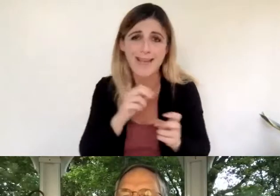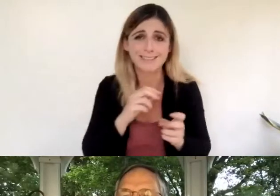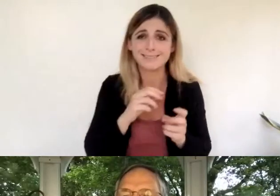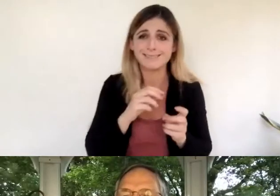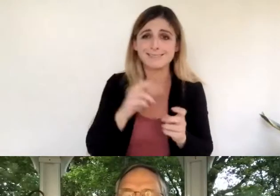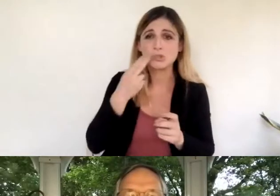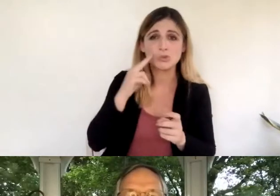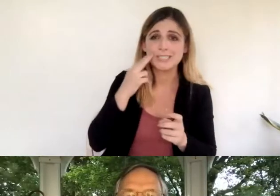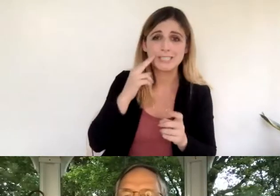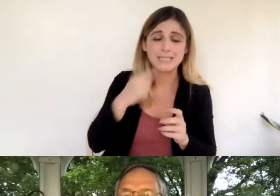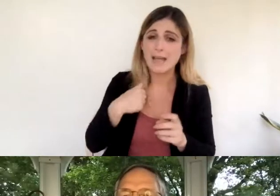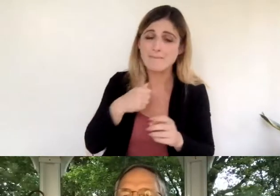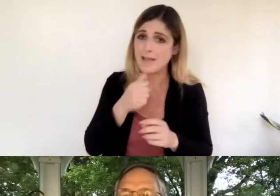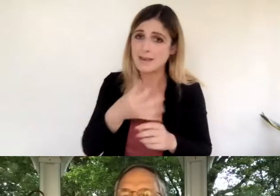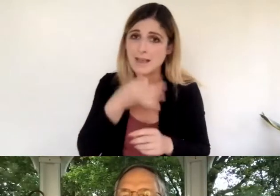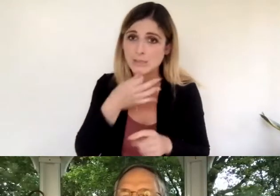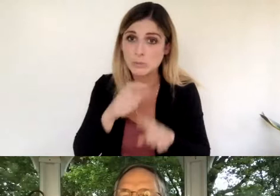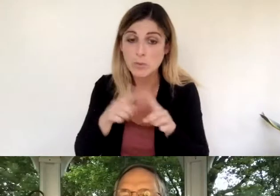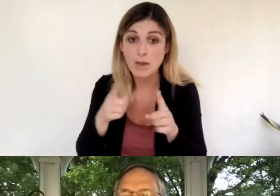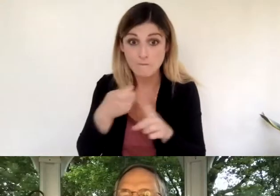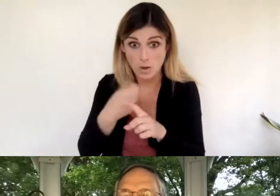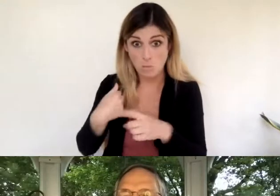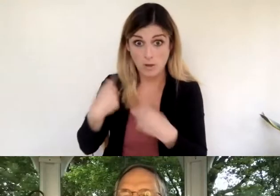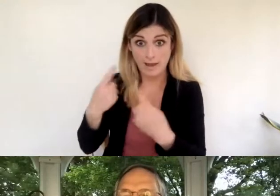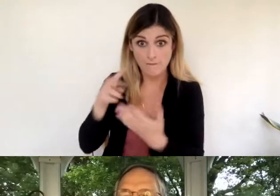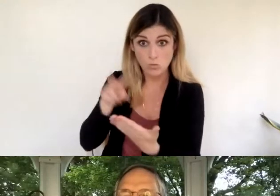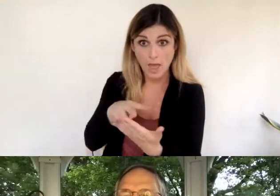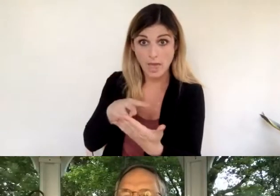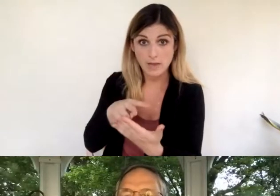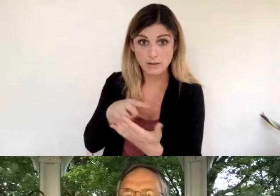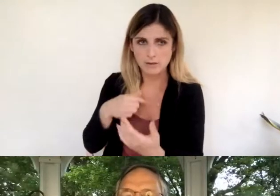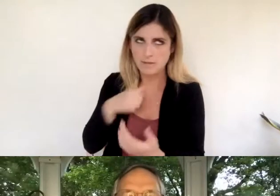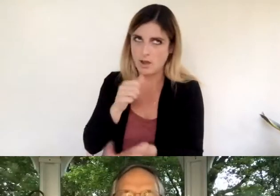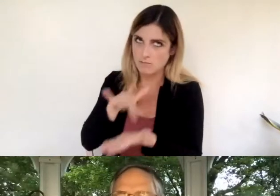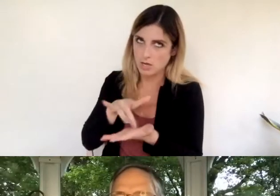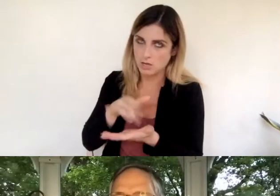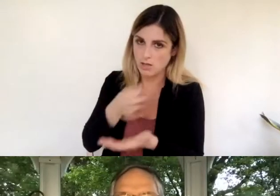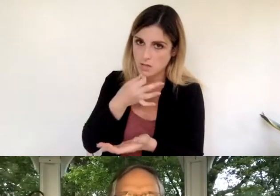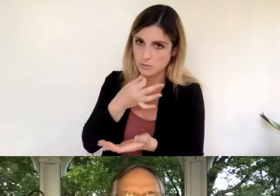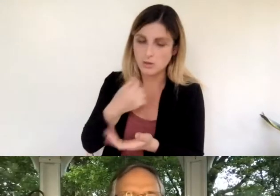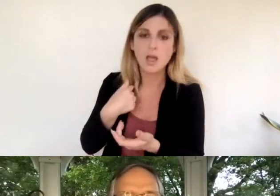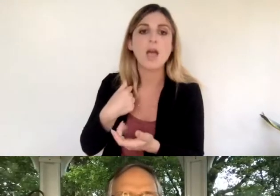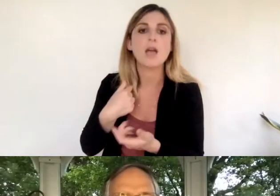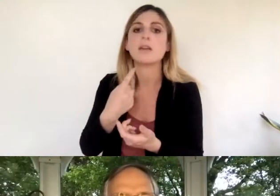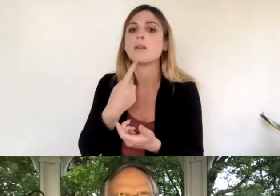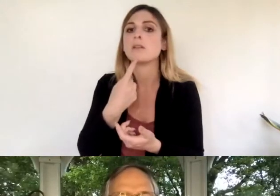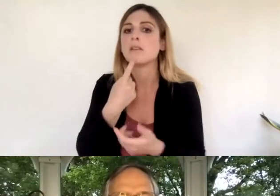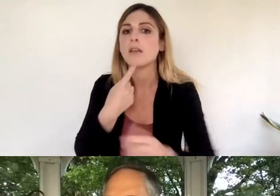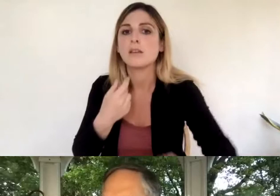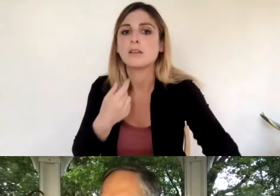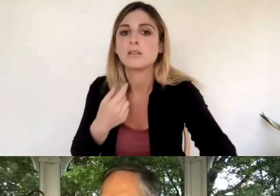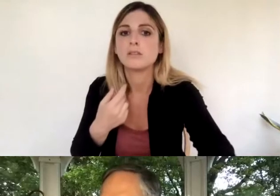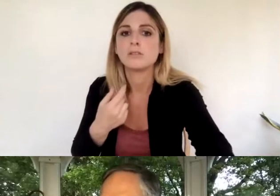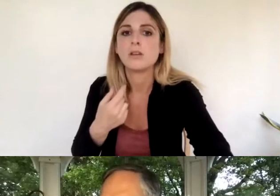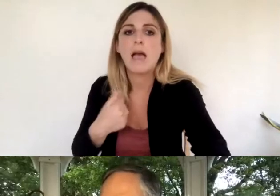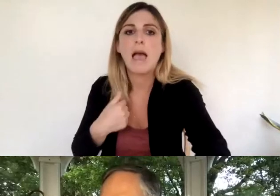I've read as a non-medical expert, that I would do everything possible to build my bones